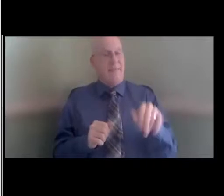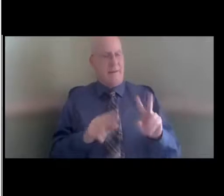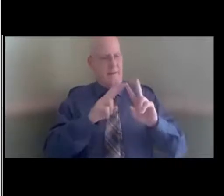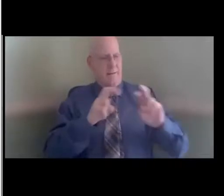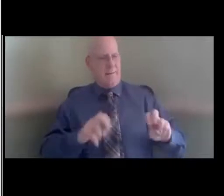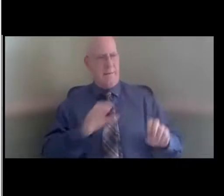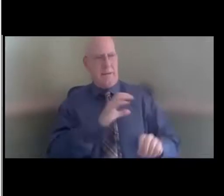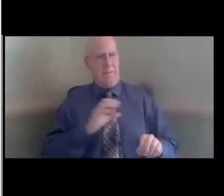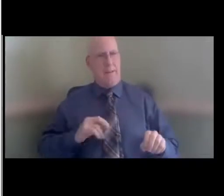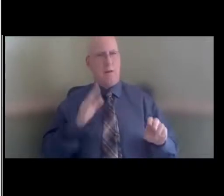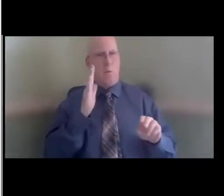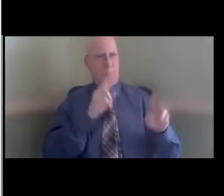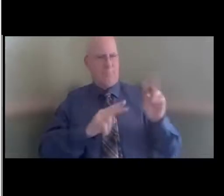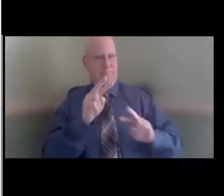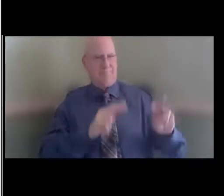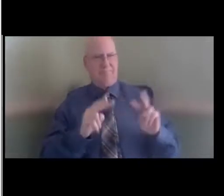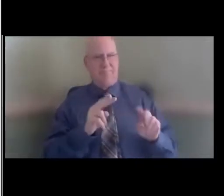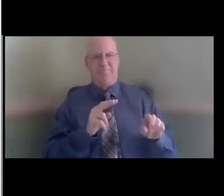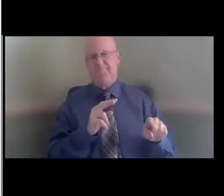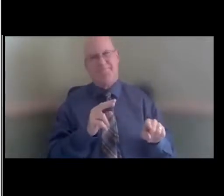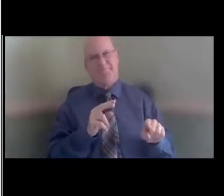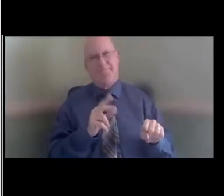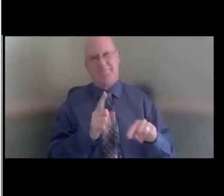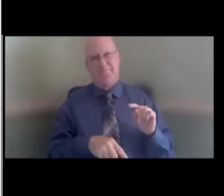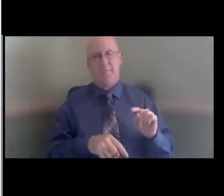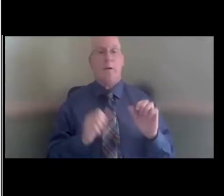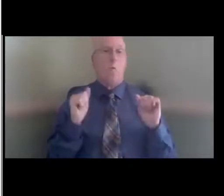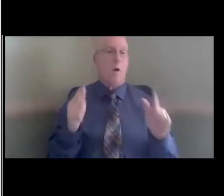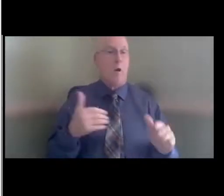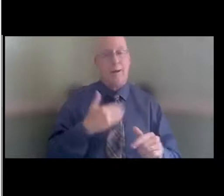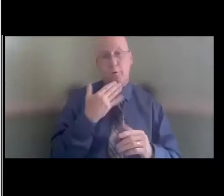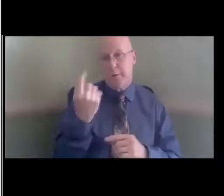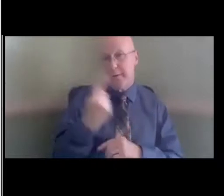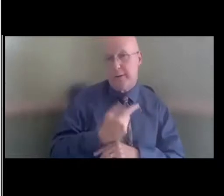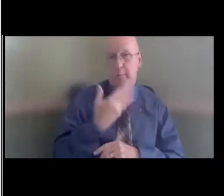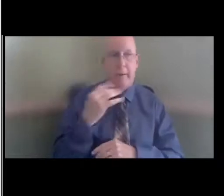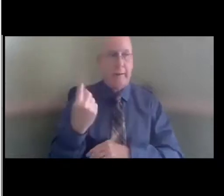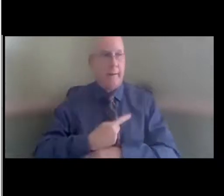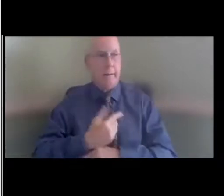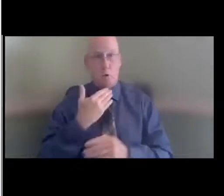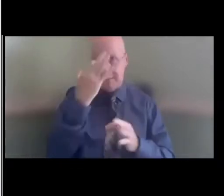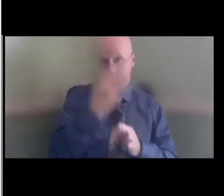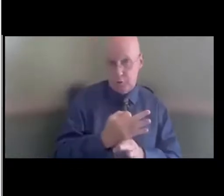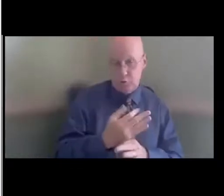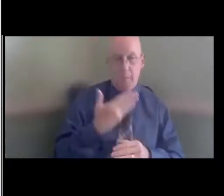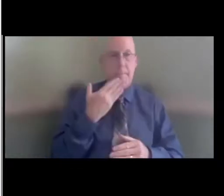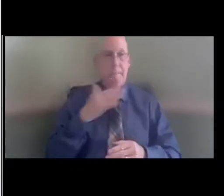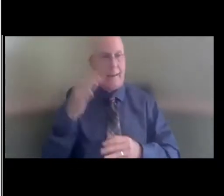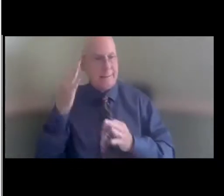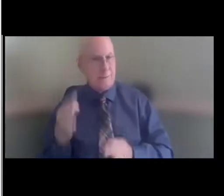members are looking for. And again, we all have good days and bad days. We all make good decisions and bad decisions, but it's the ability to